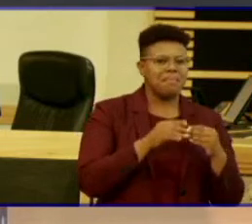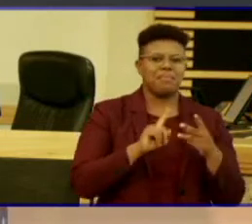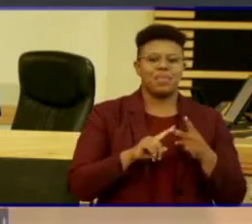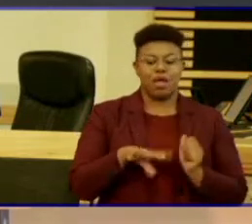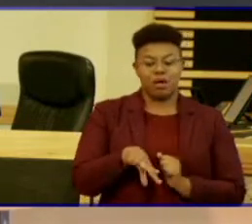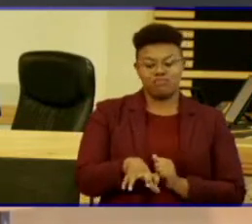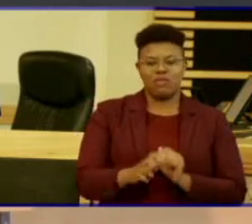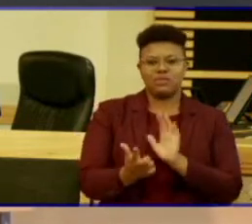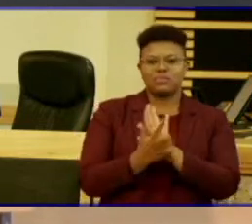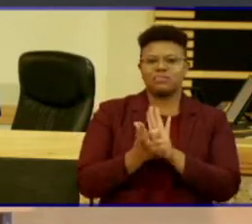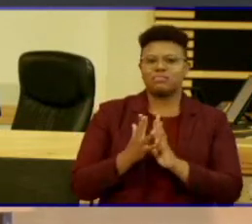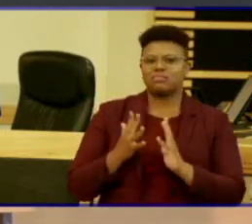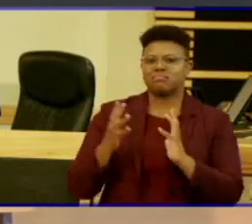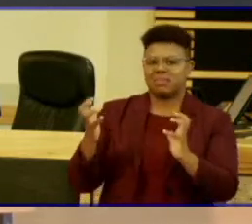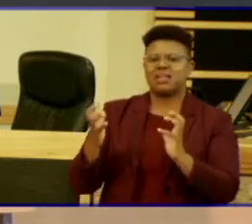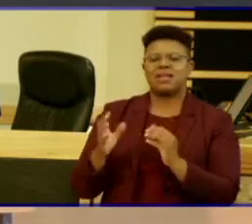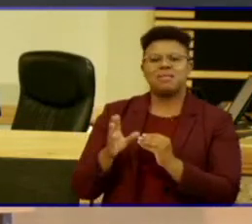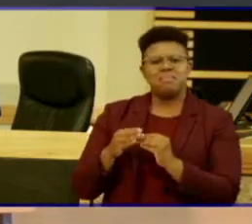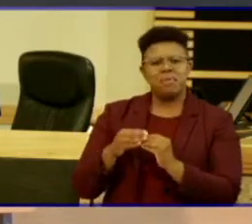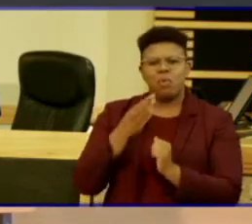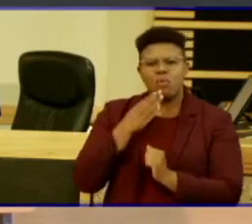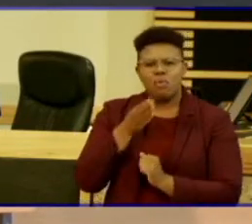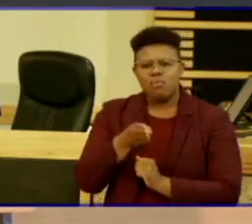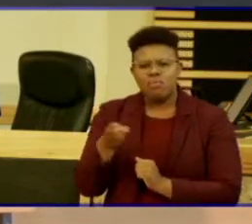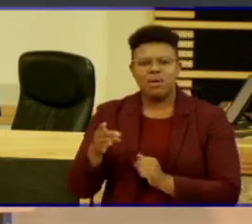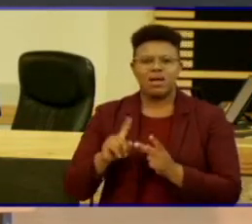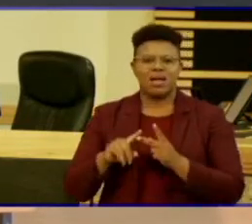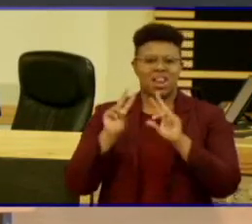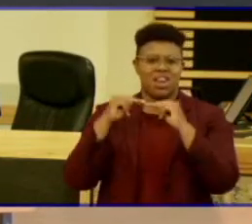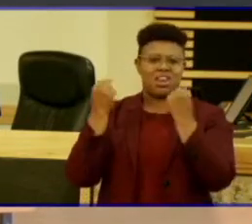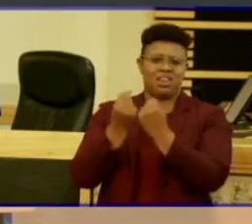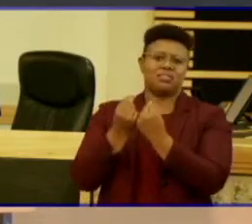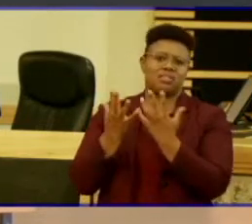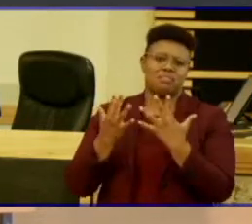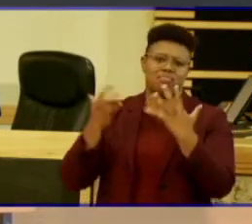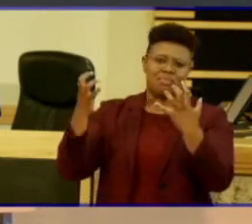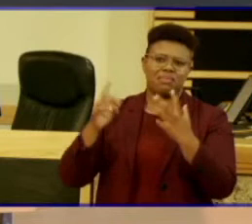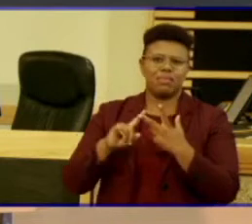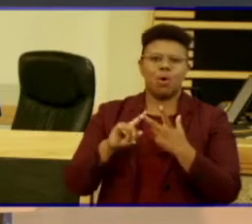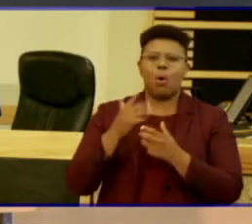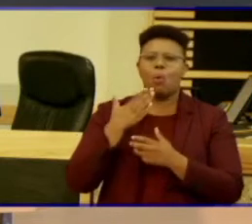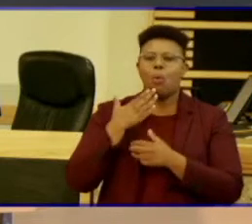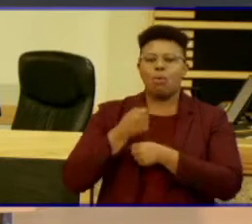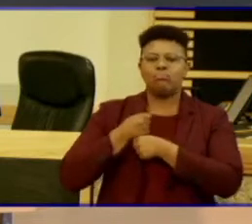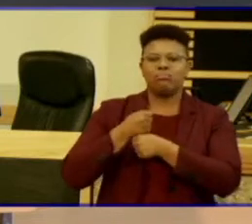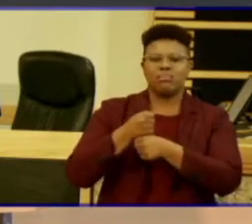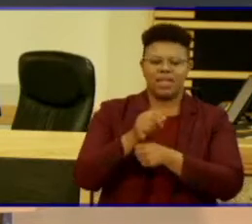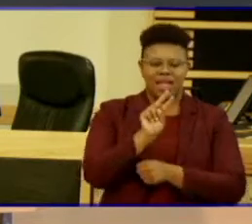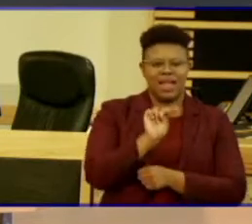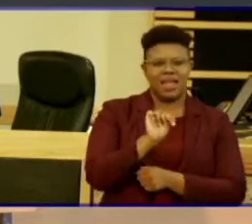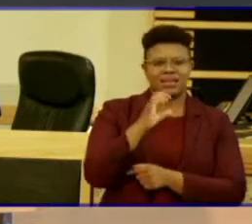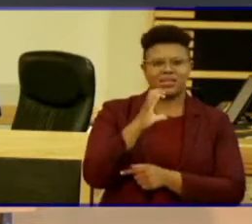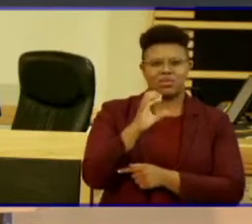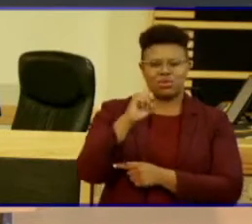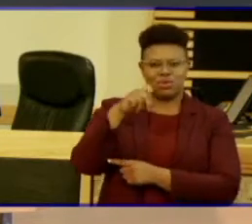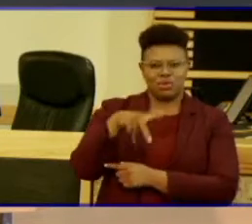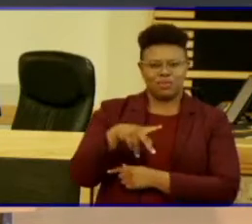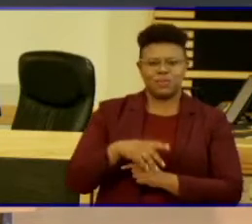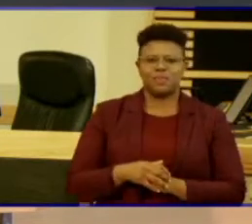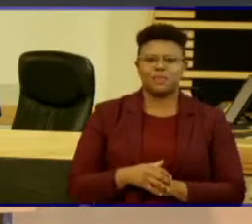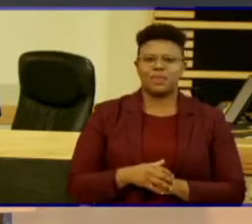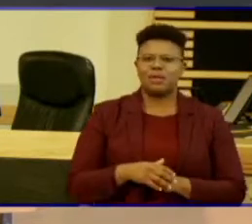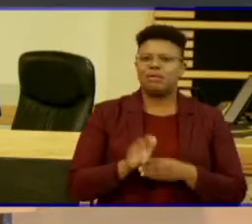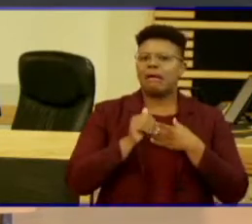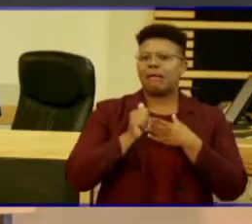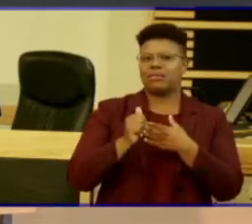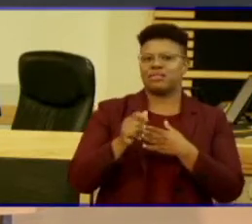Provincial Legislature, members of the National Parliament and delegates to the NCOP, leadership of the African